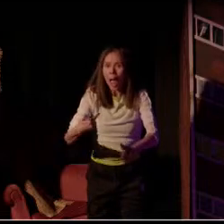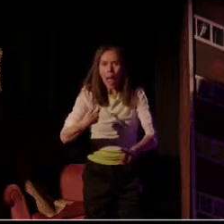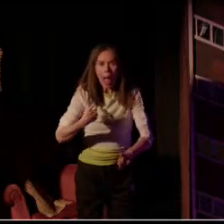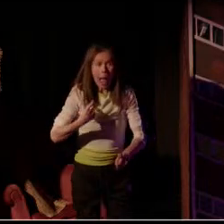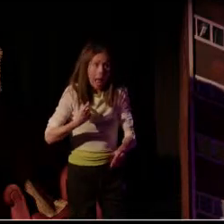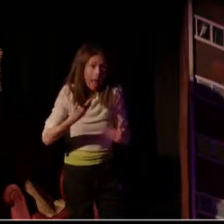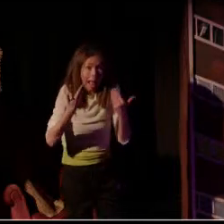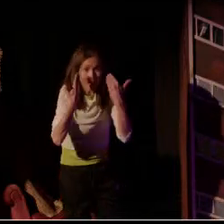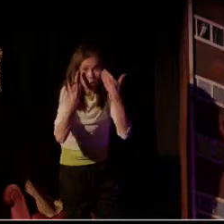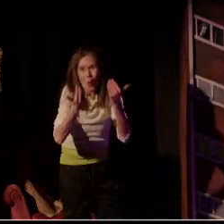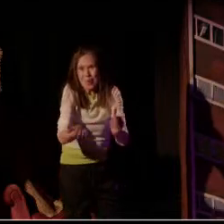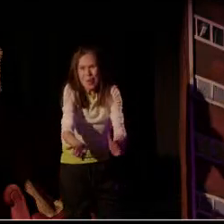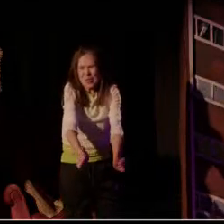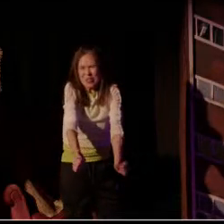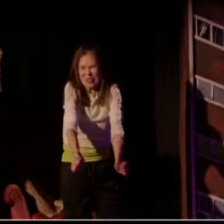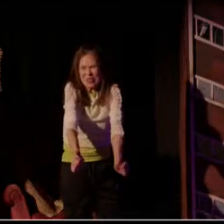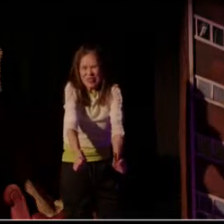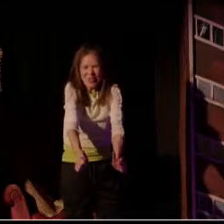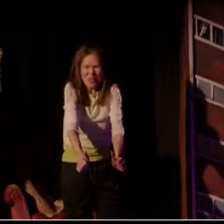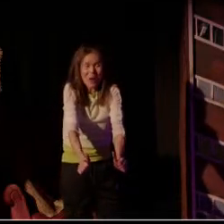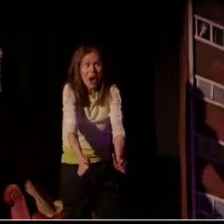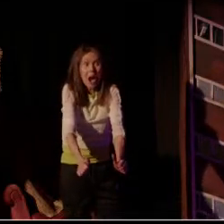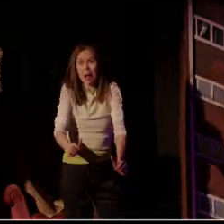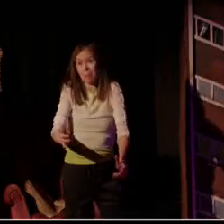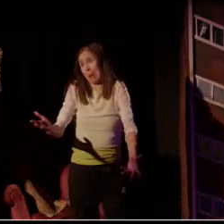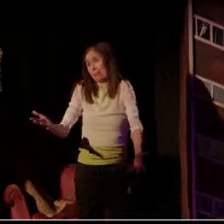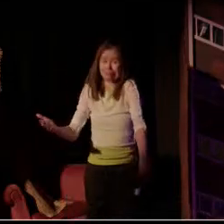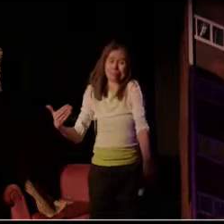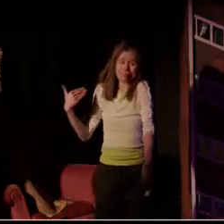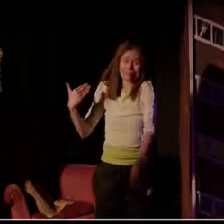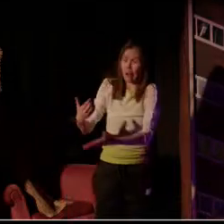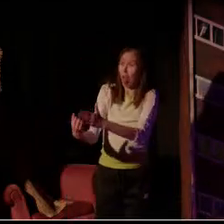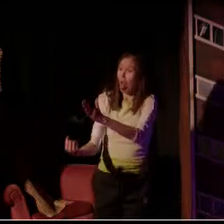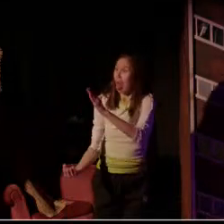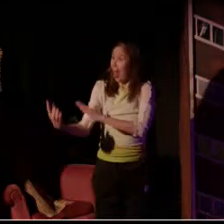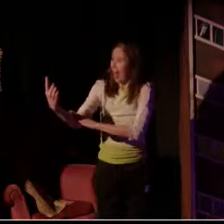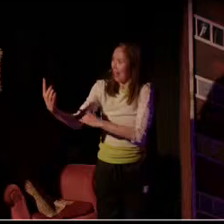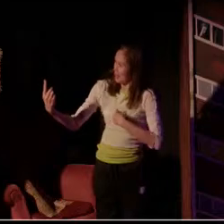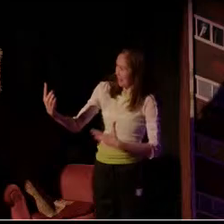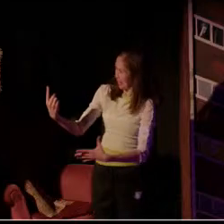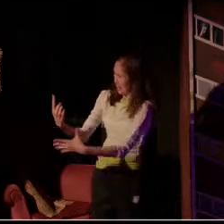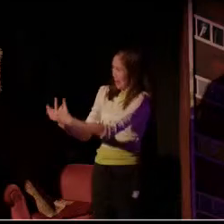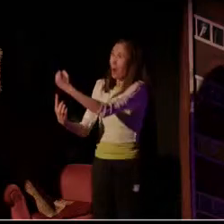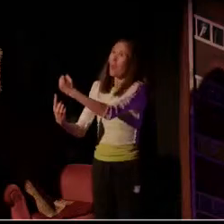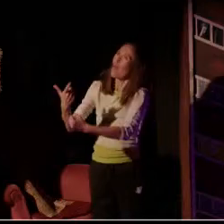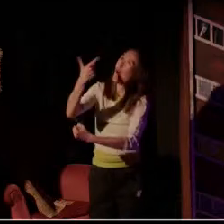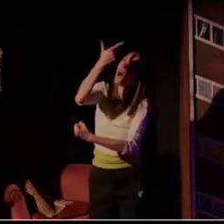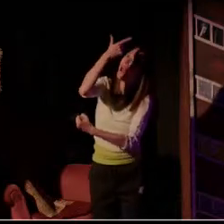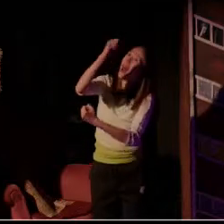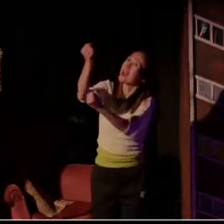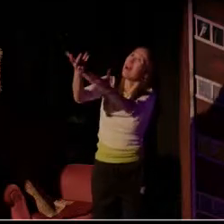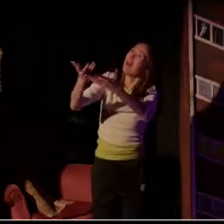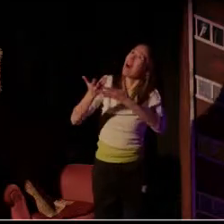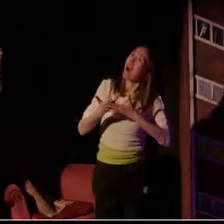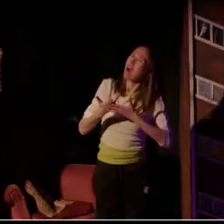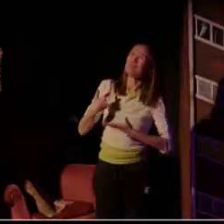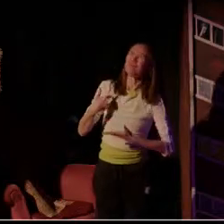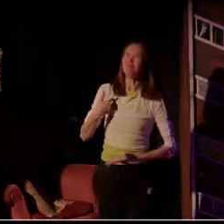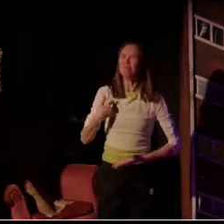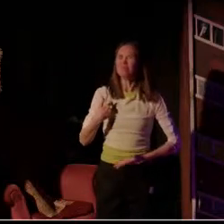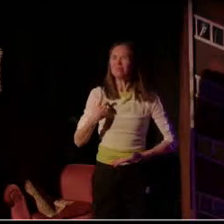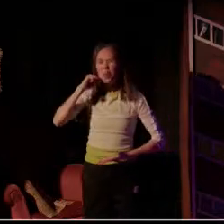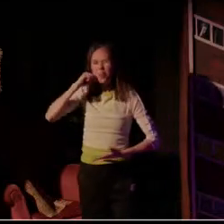yet, but as these unforeseen events have caused us to act hastily, we now profess ourselves to be the wards